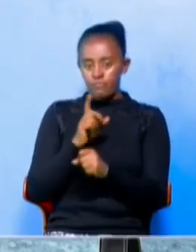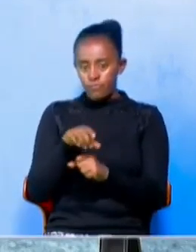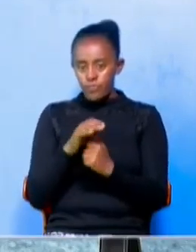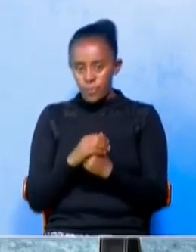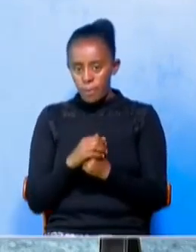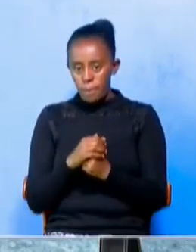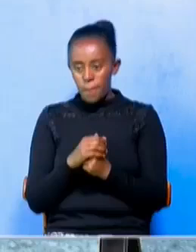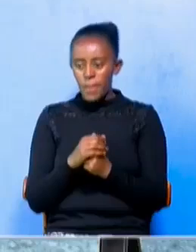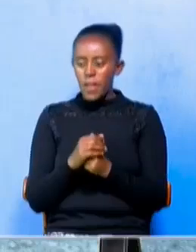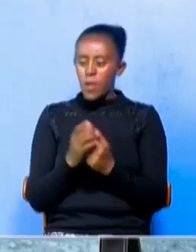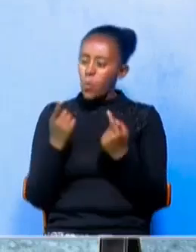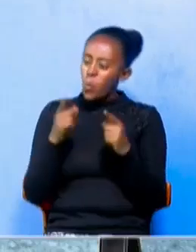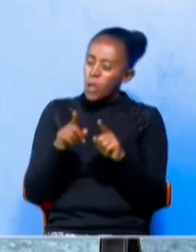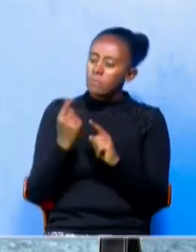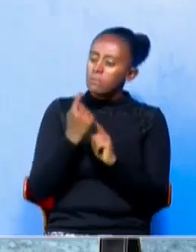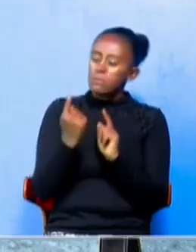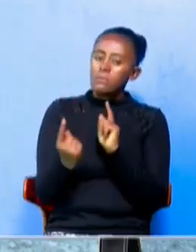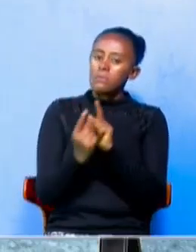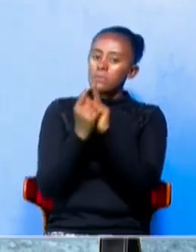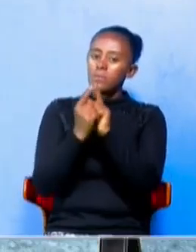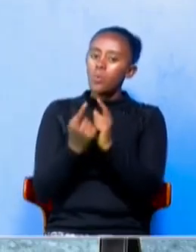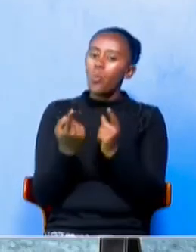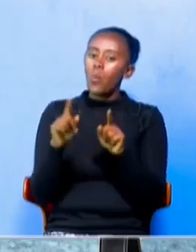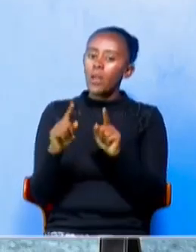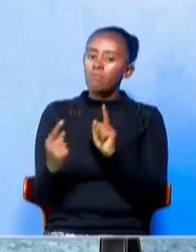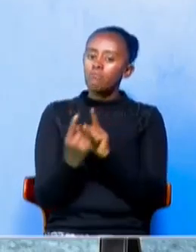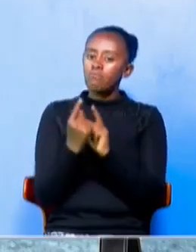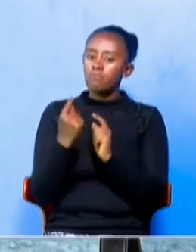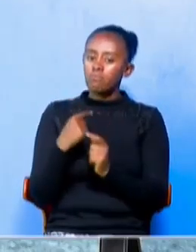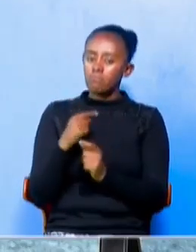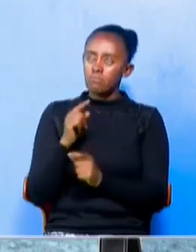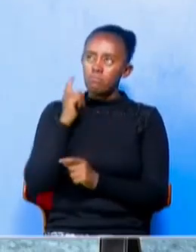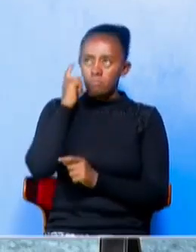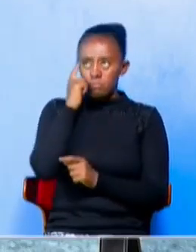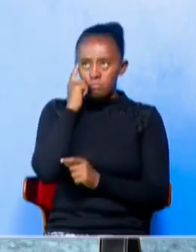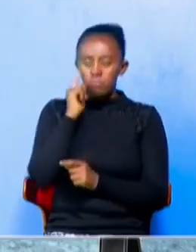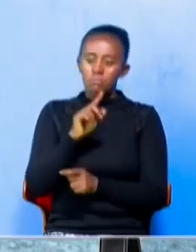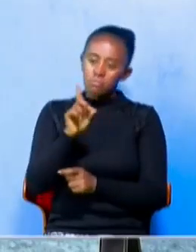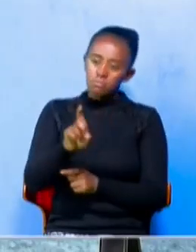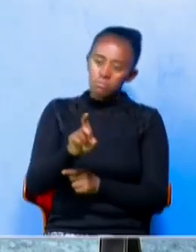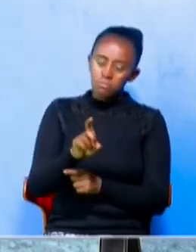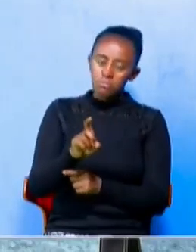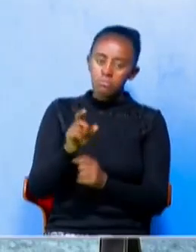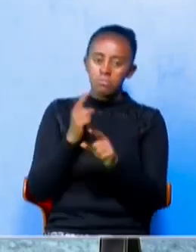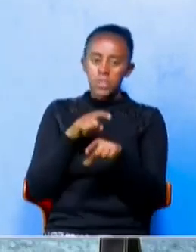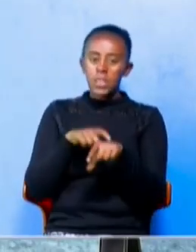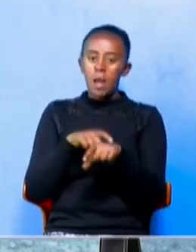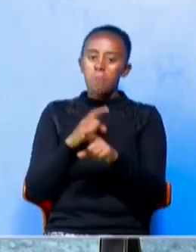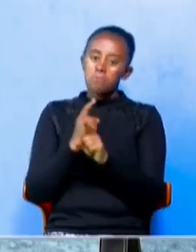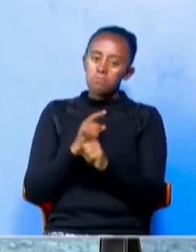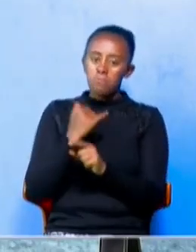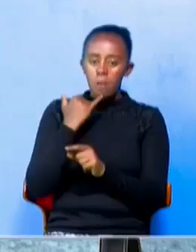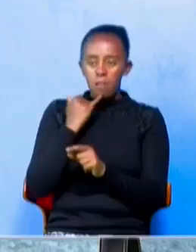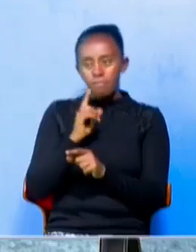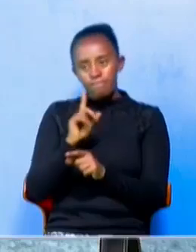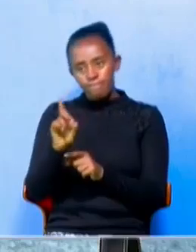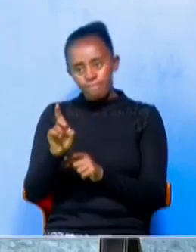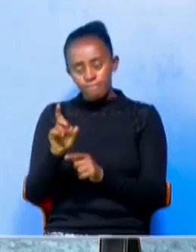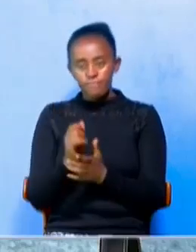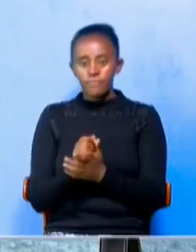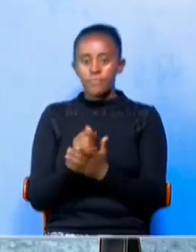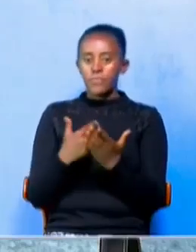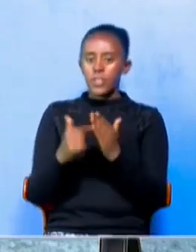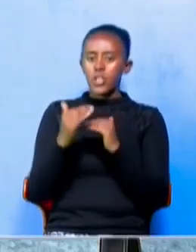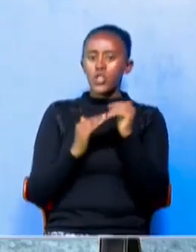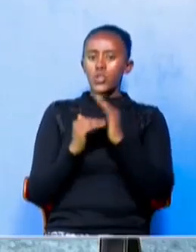When do I meet him? Very nice. You need to ask a possible appropriate time. Yeah, the